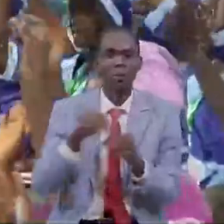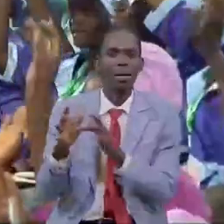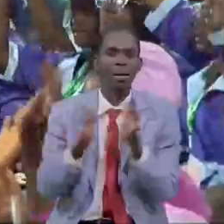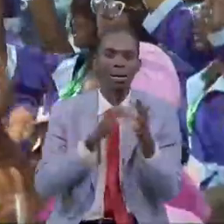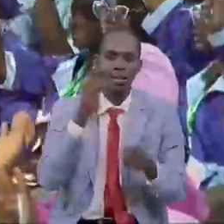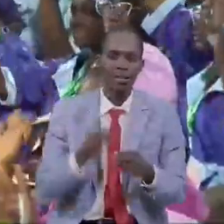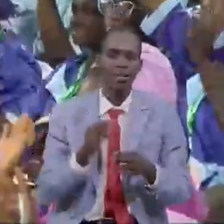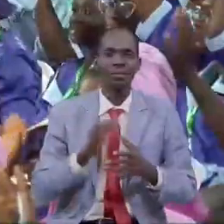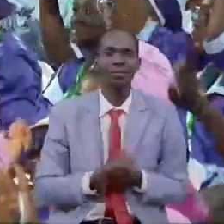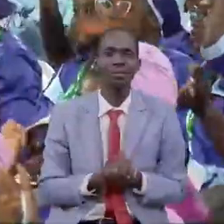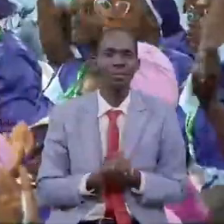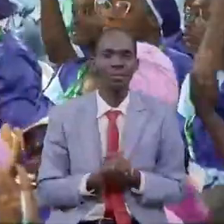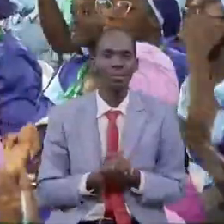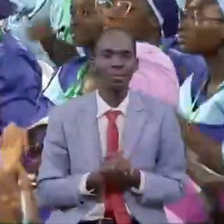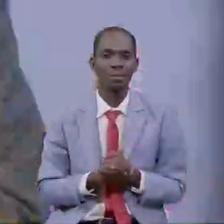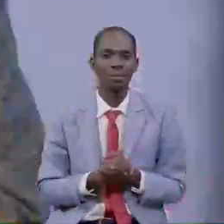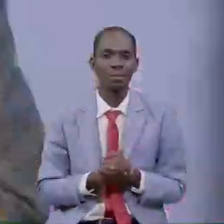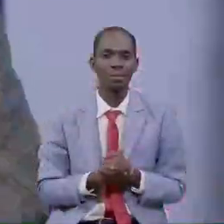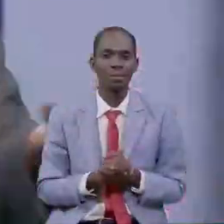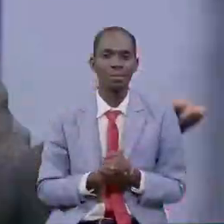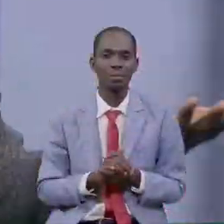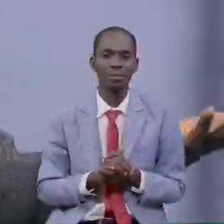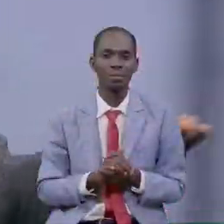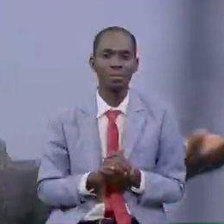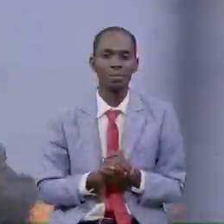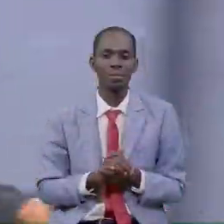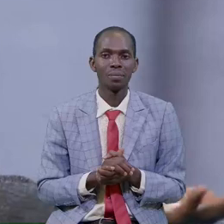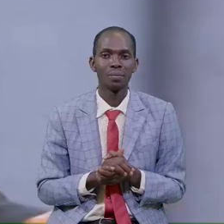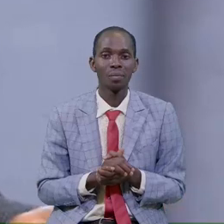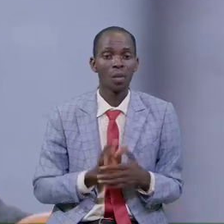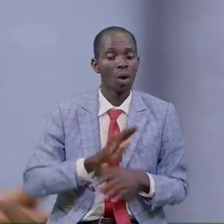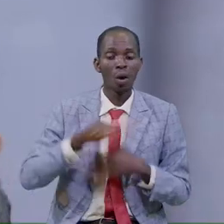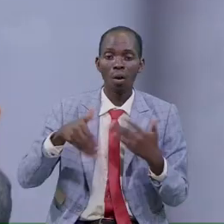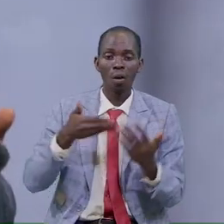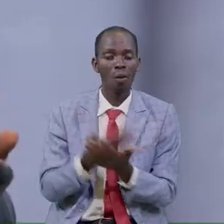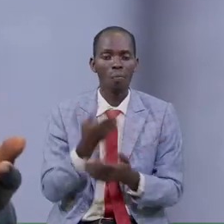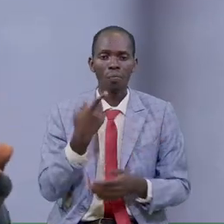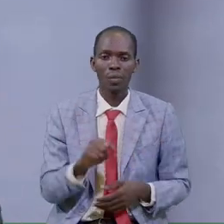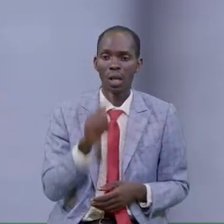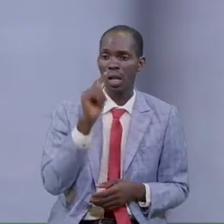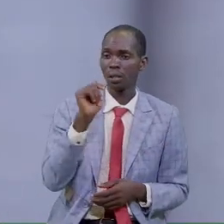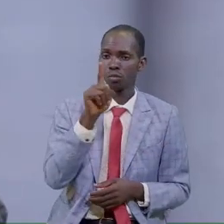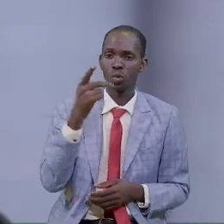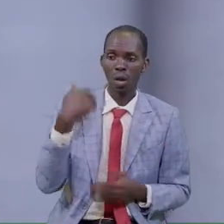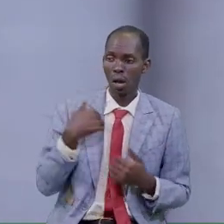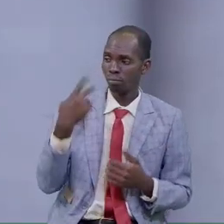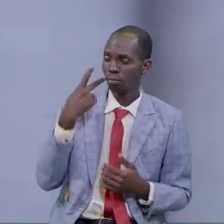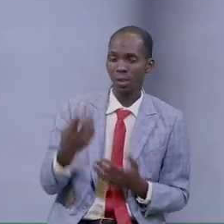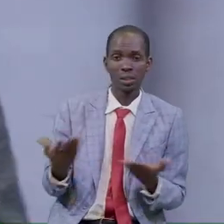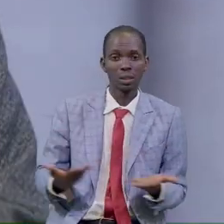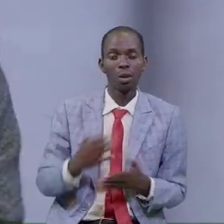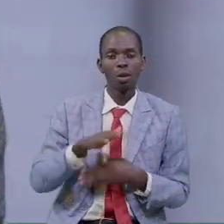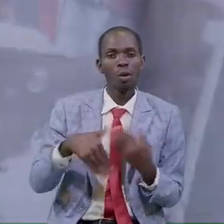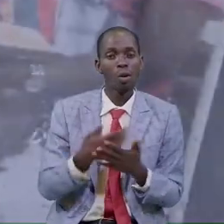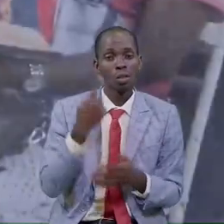irez à l'école. Les signes et les prodiges vous accompagneront. All the testimonies you have heard here. Tous les témoignages all these testimonies. They will follow